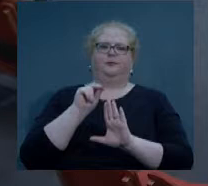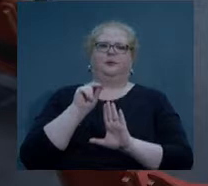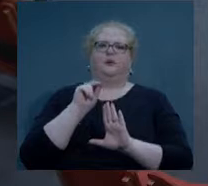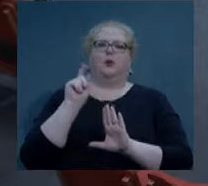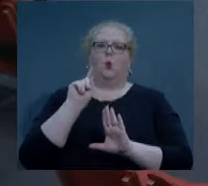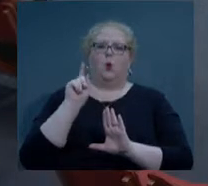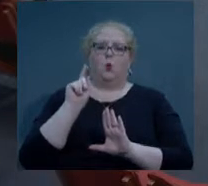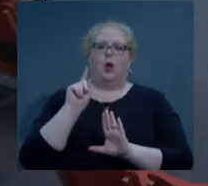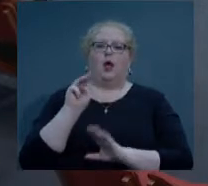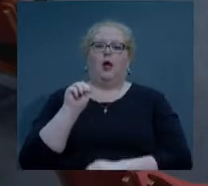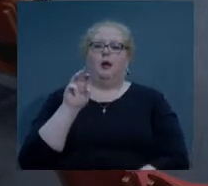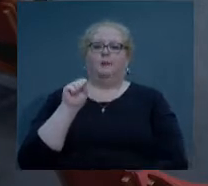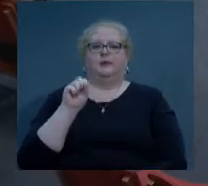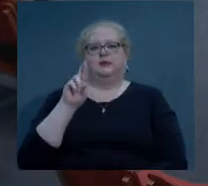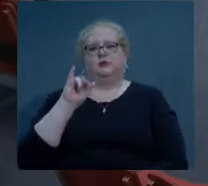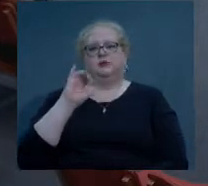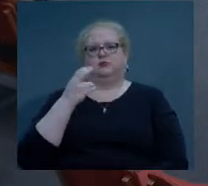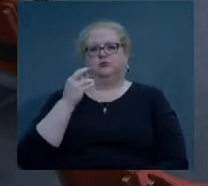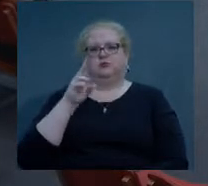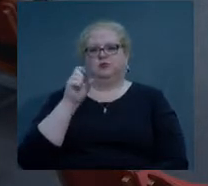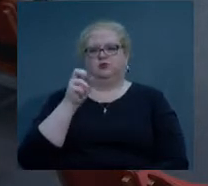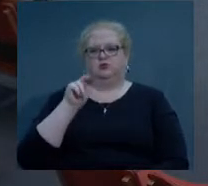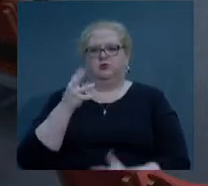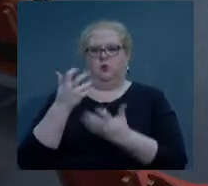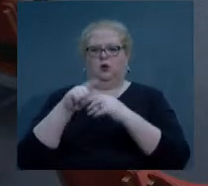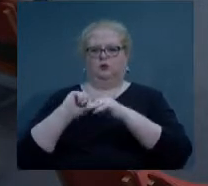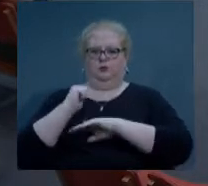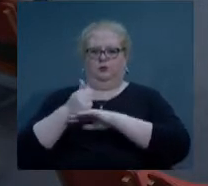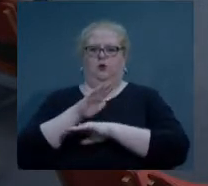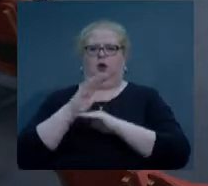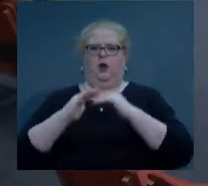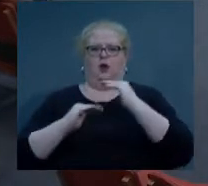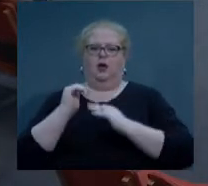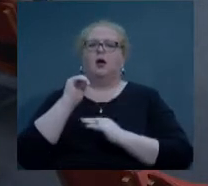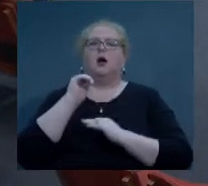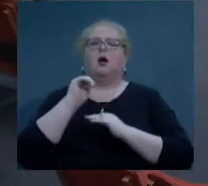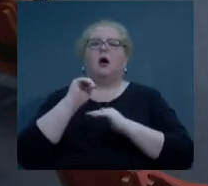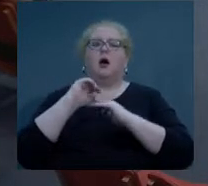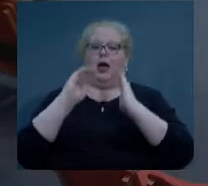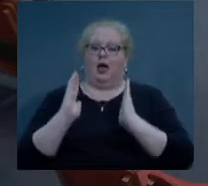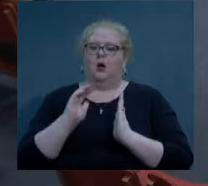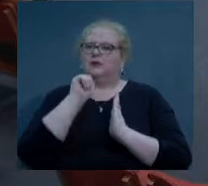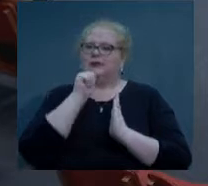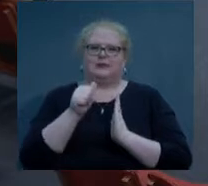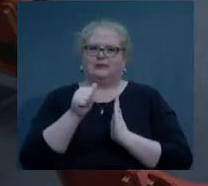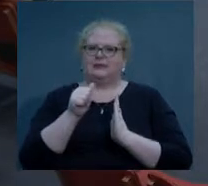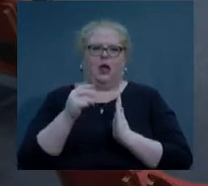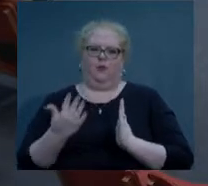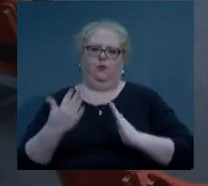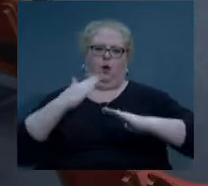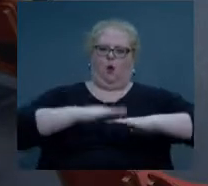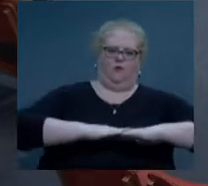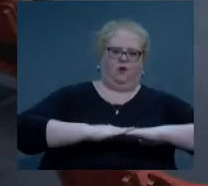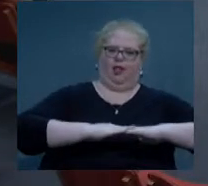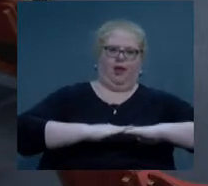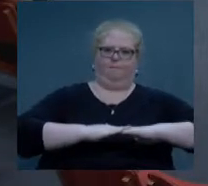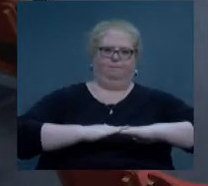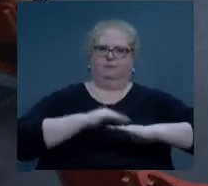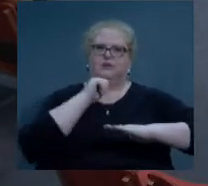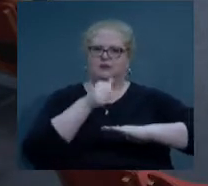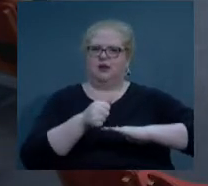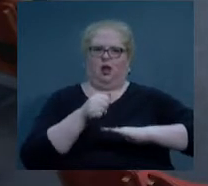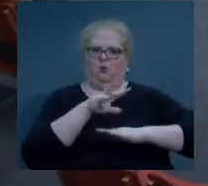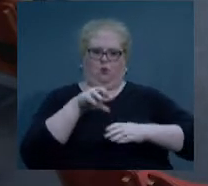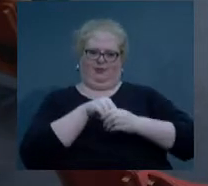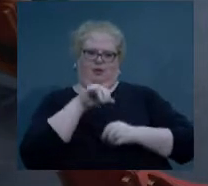Ms. Richardson is seeking to build her house does not lie within the area that is the overlap. Does not lie within the overlap. Thank you. That's what I